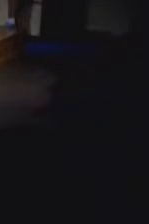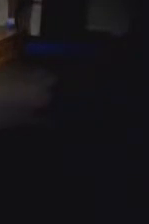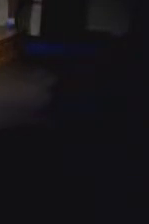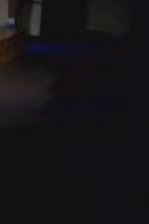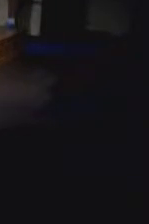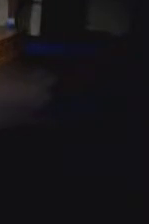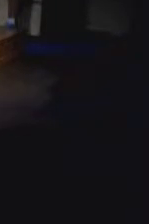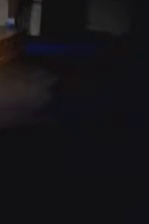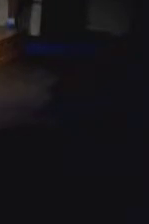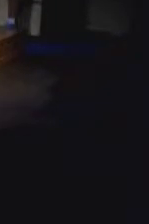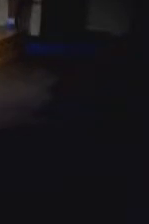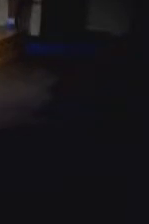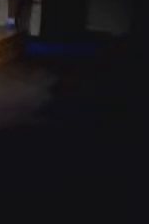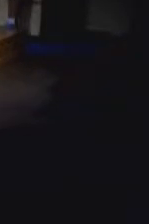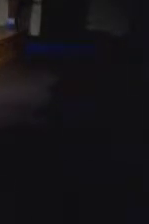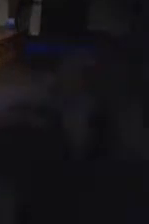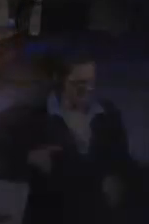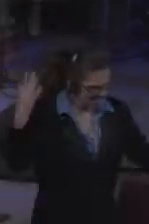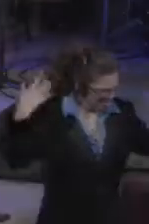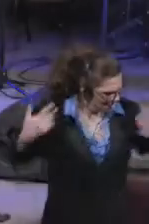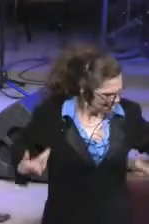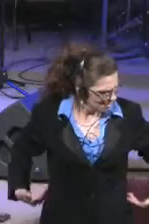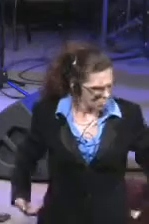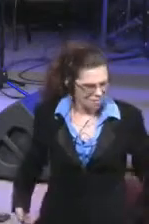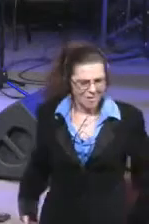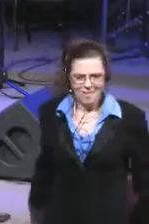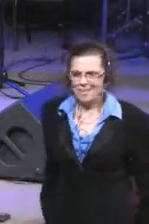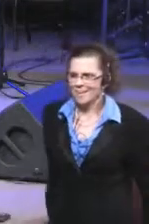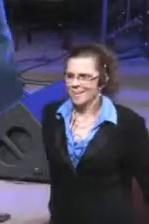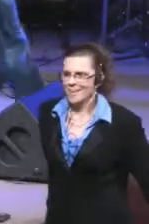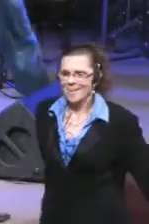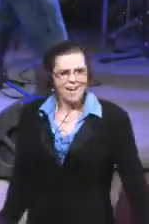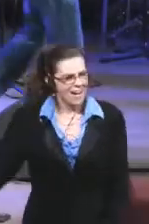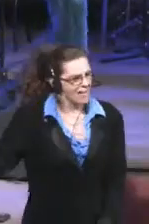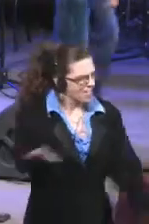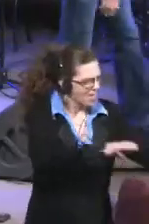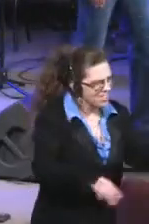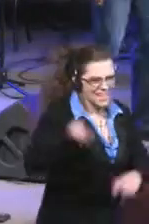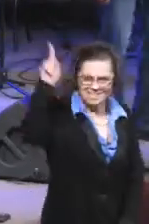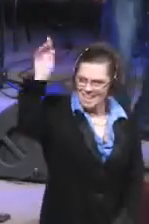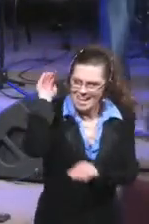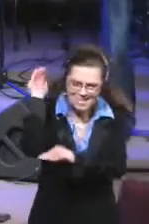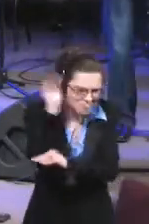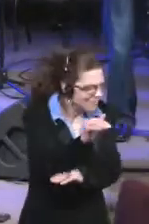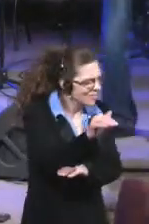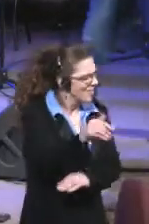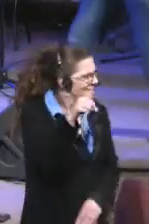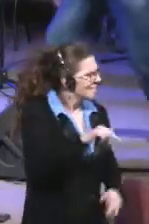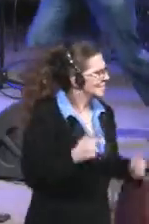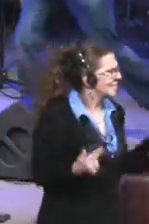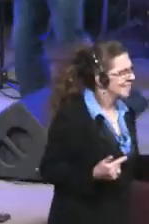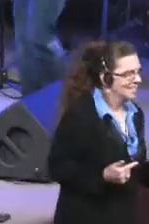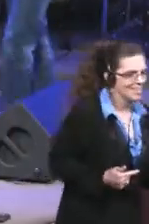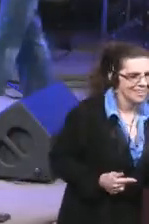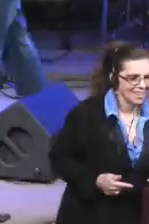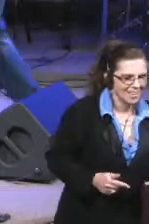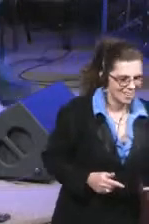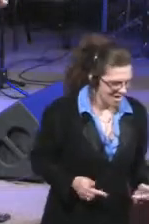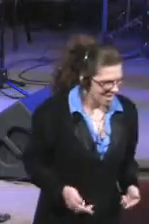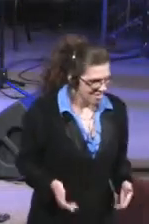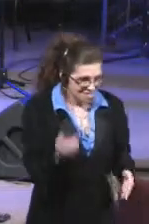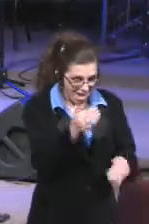His train, his long train is just a resemblance of the things that he's conquered. Amen. Throughout the ages